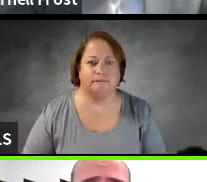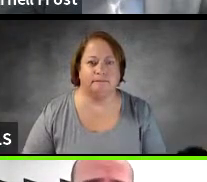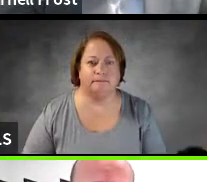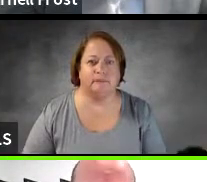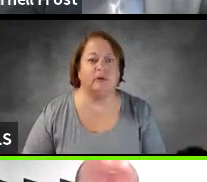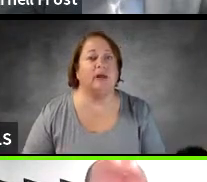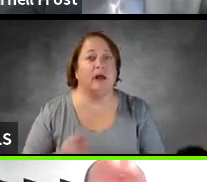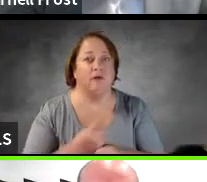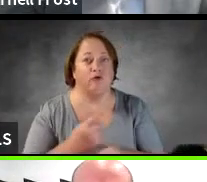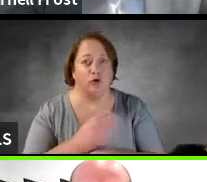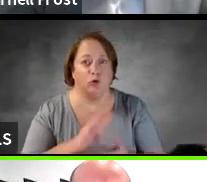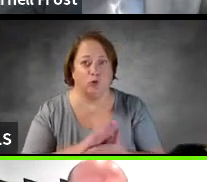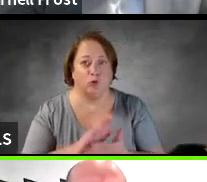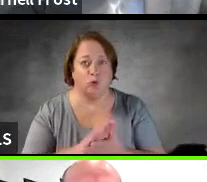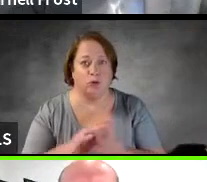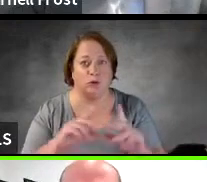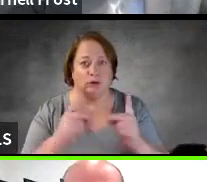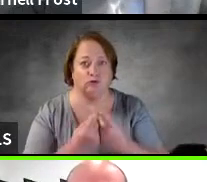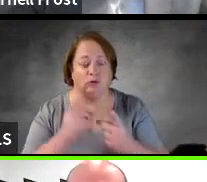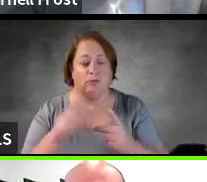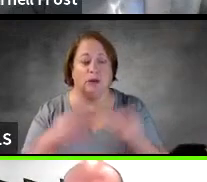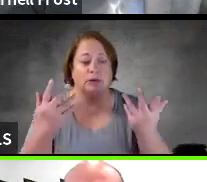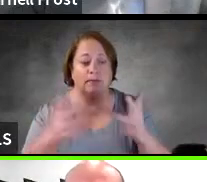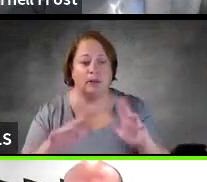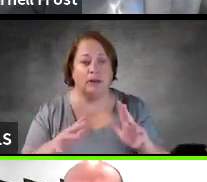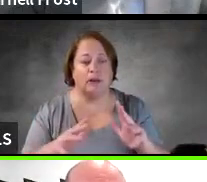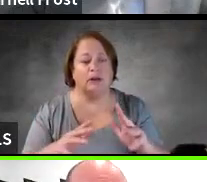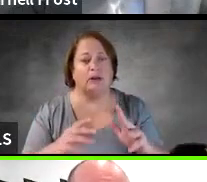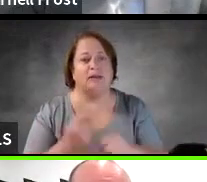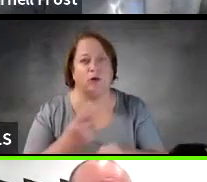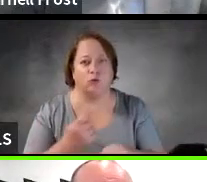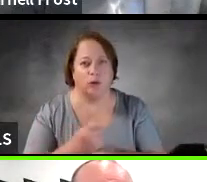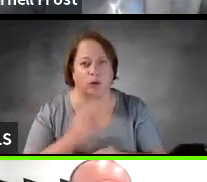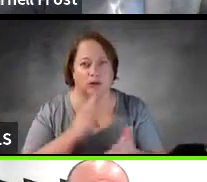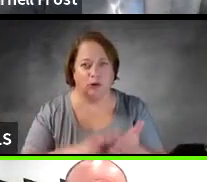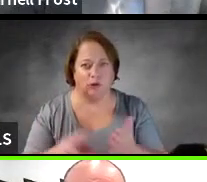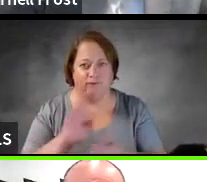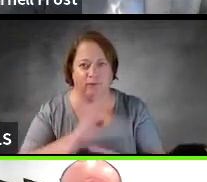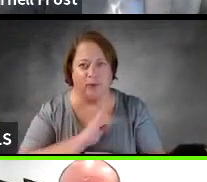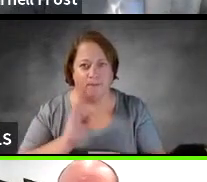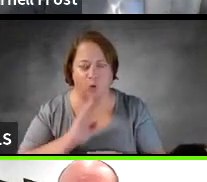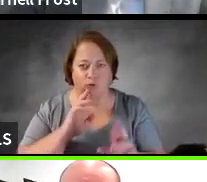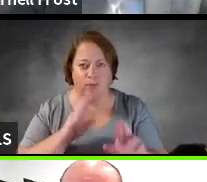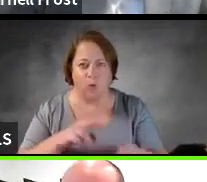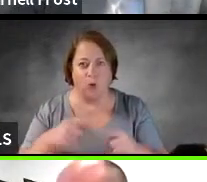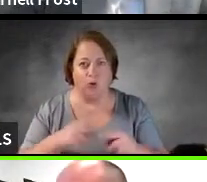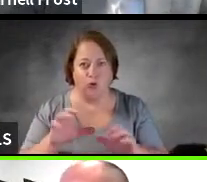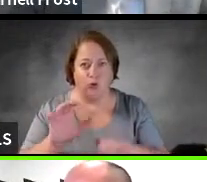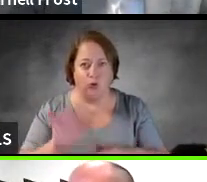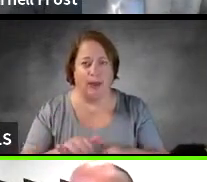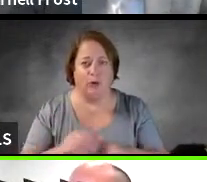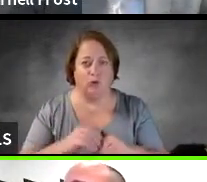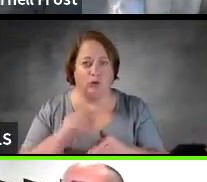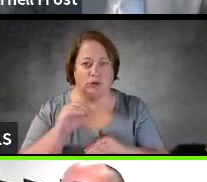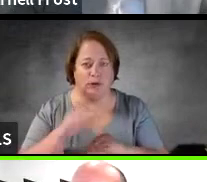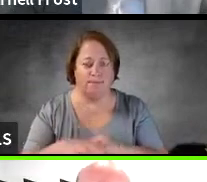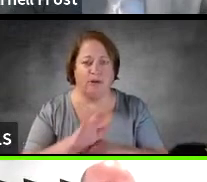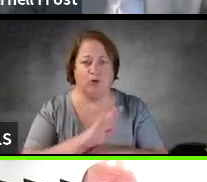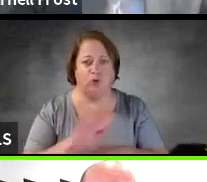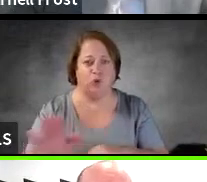Every year, the school district has to complete what's called the annual Secretary of the Board report. And when you do that, you submit